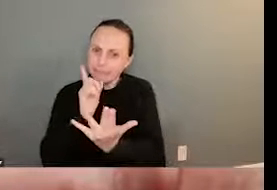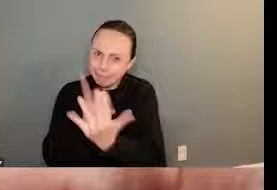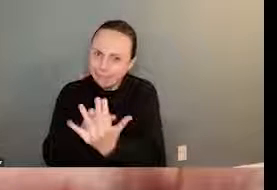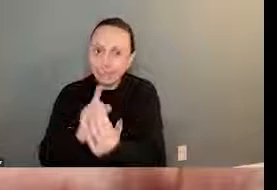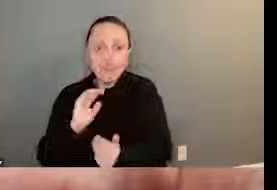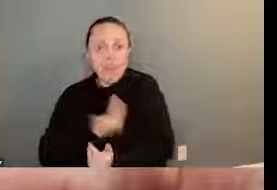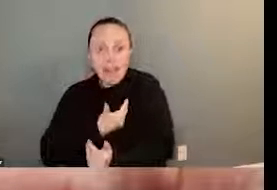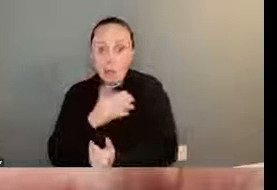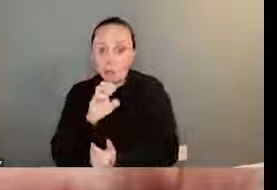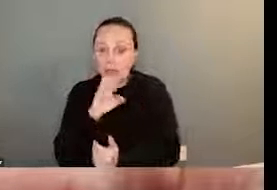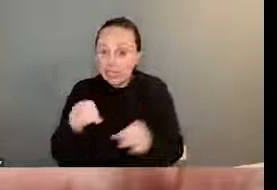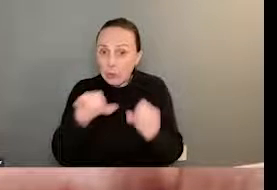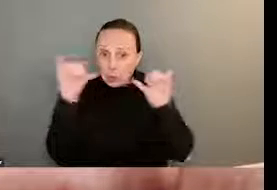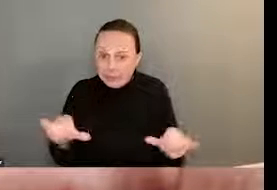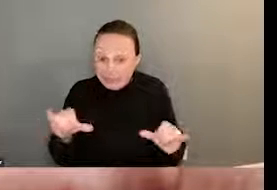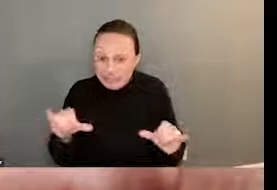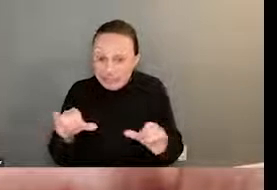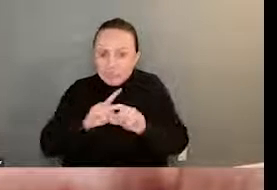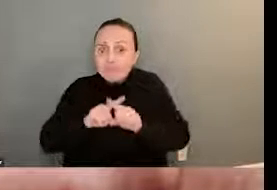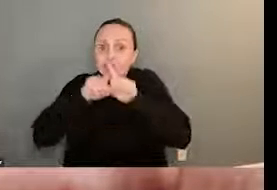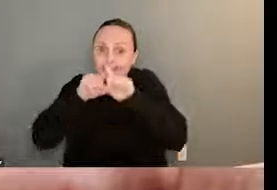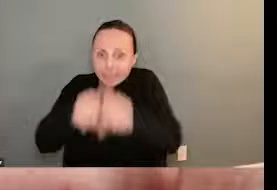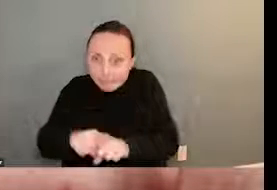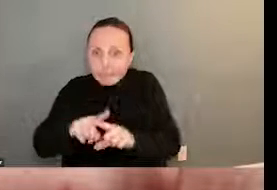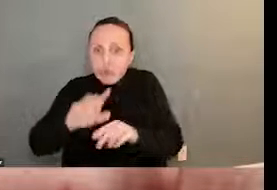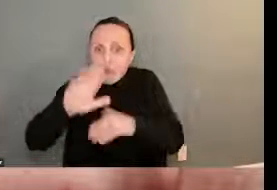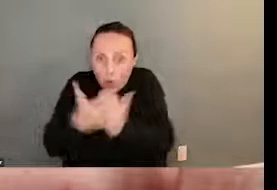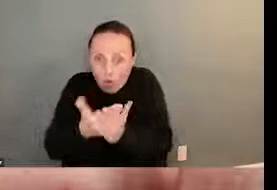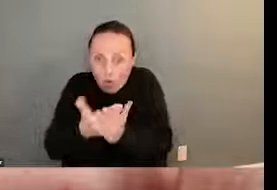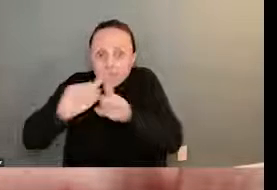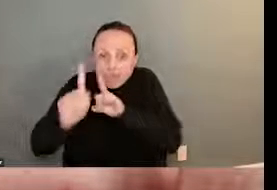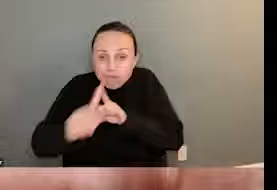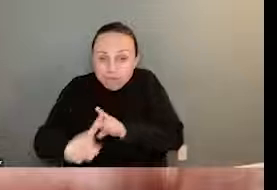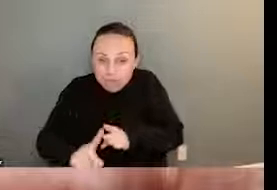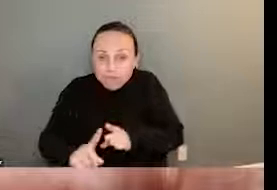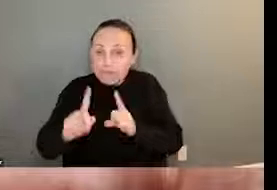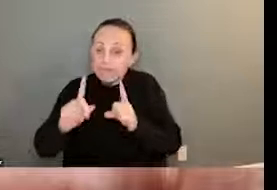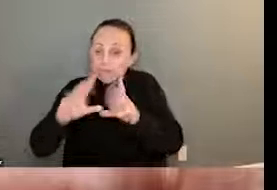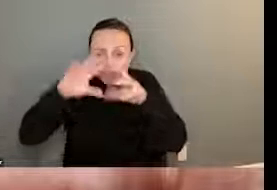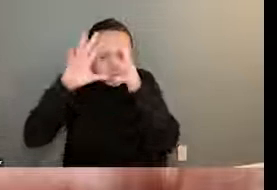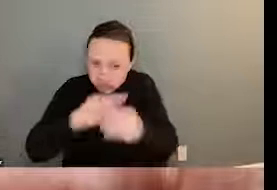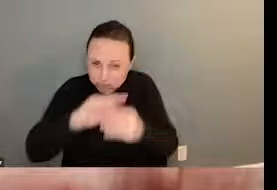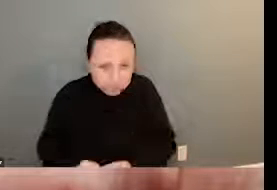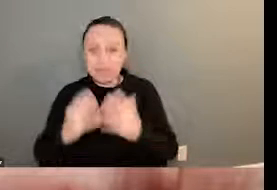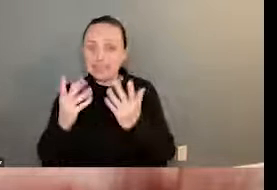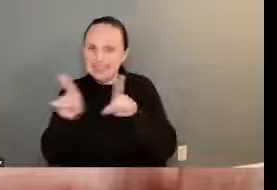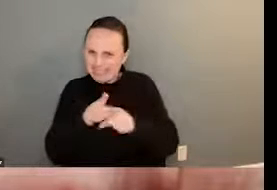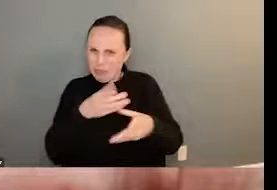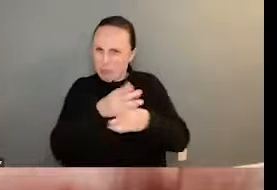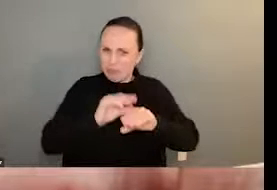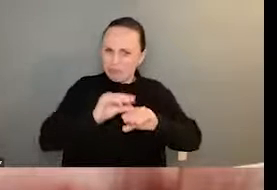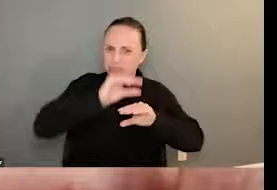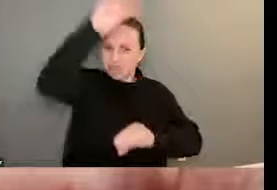our ecosystems are dependent on the collective network of species that all come together in this